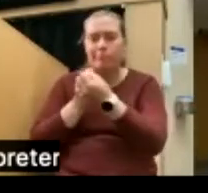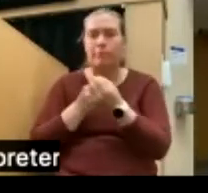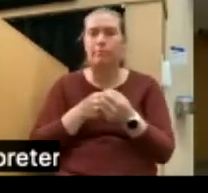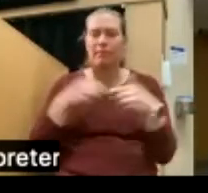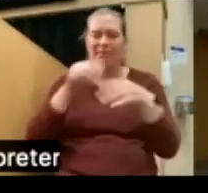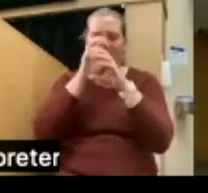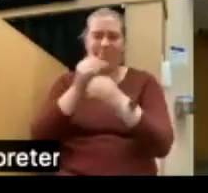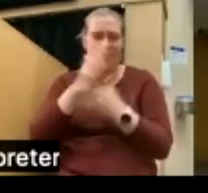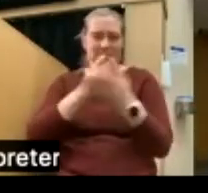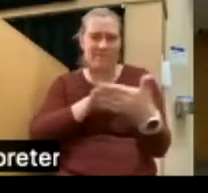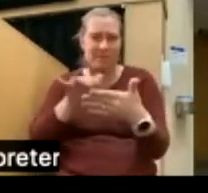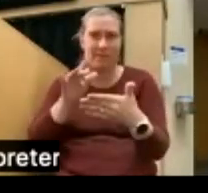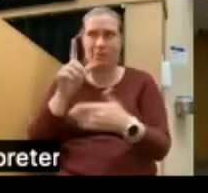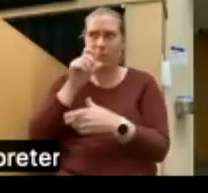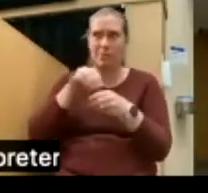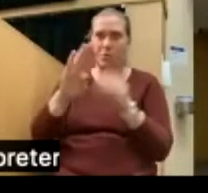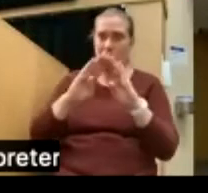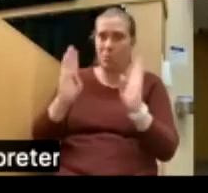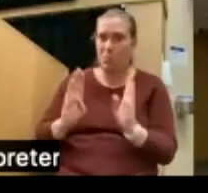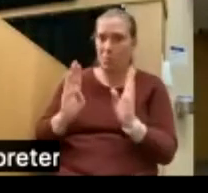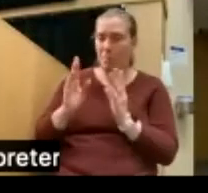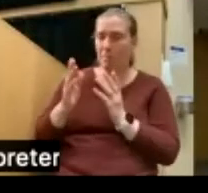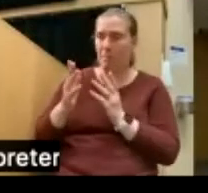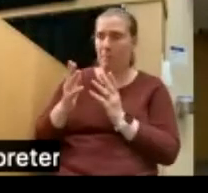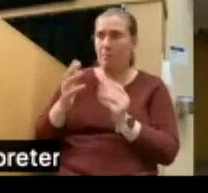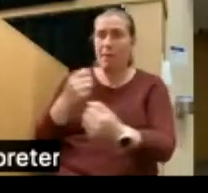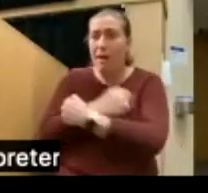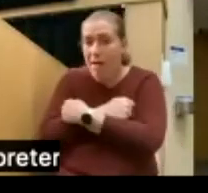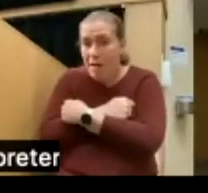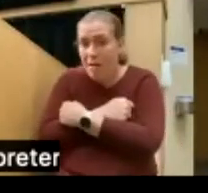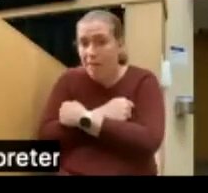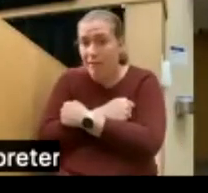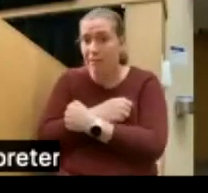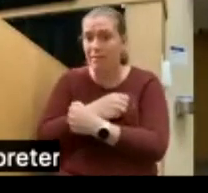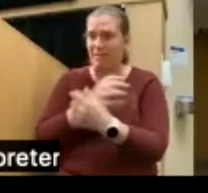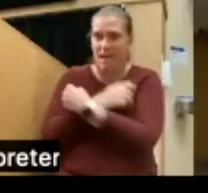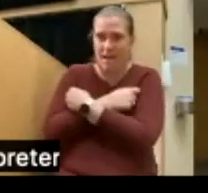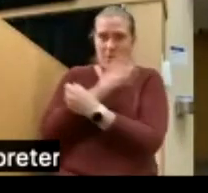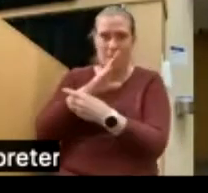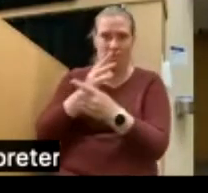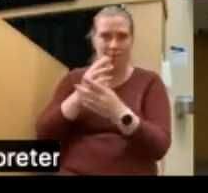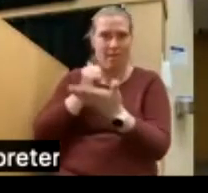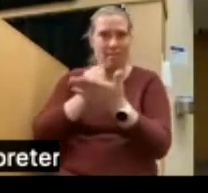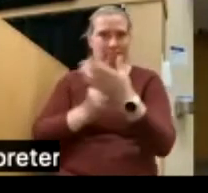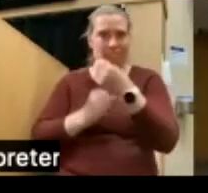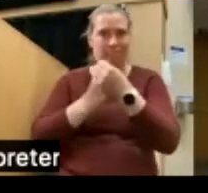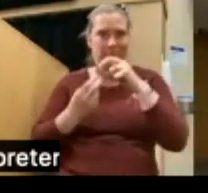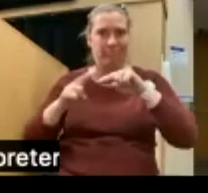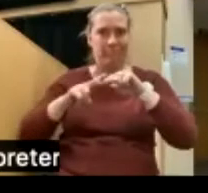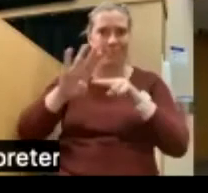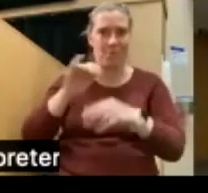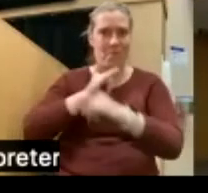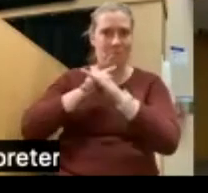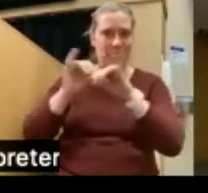for people that are in your home that you feel comfortable with, giving hugs have been shown to boost immune system. They're